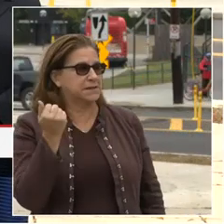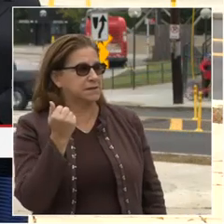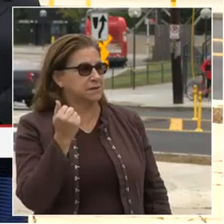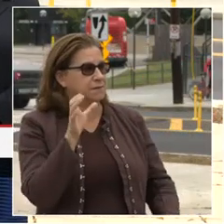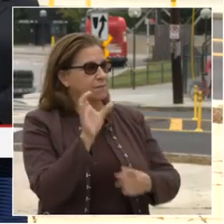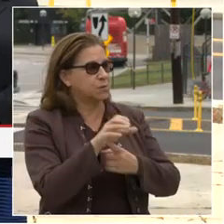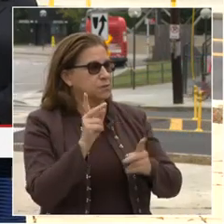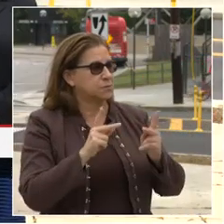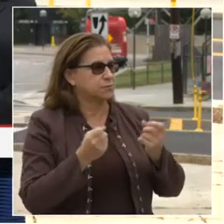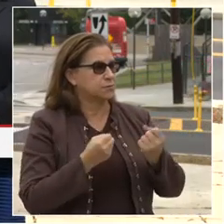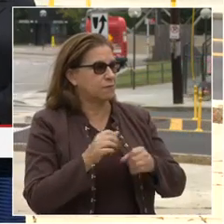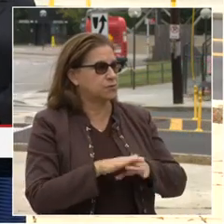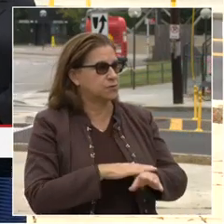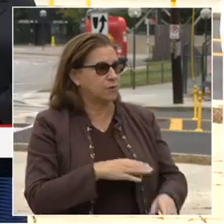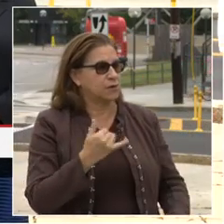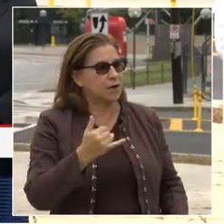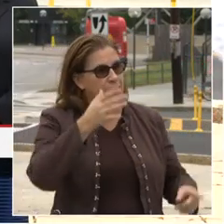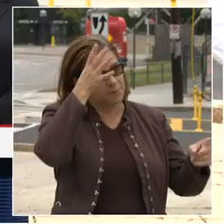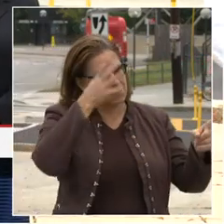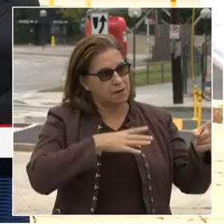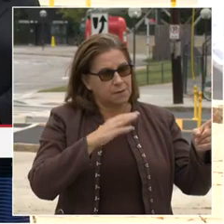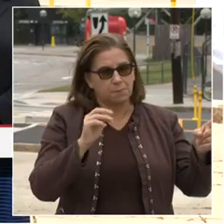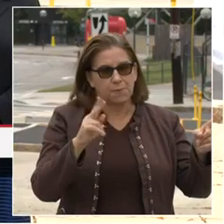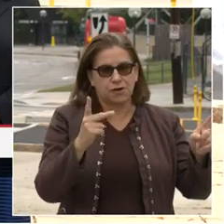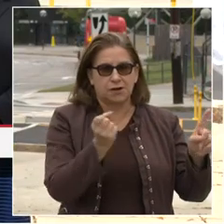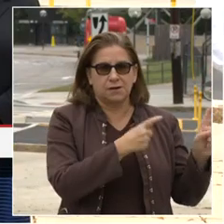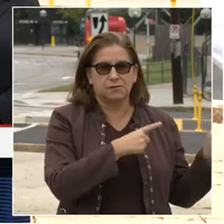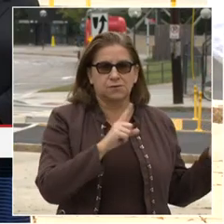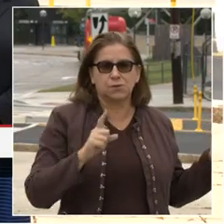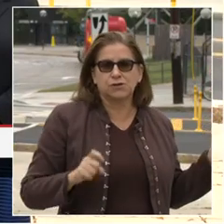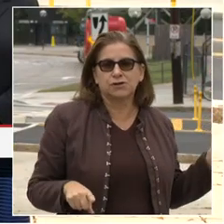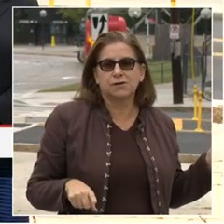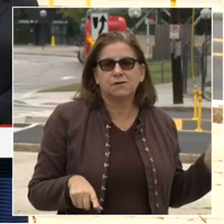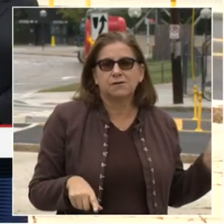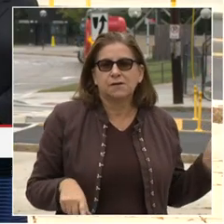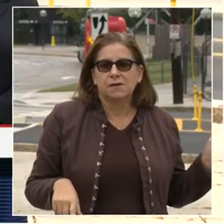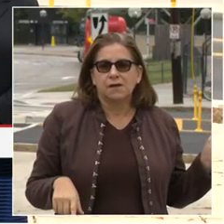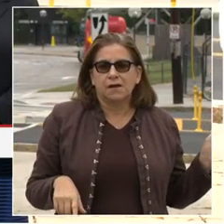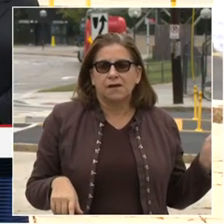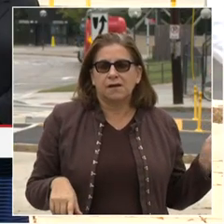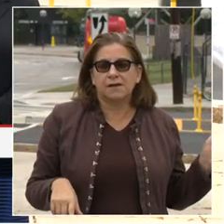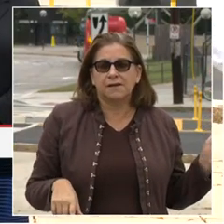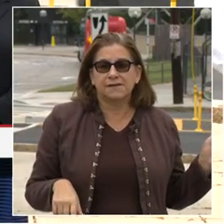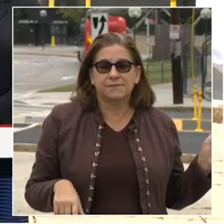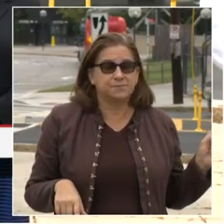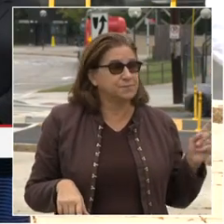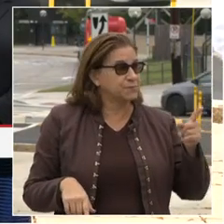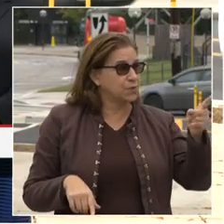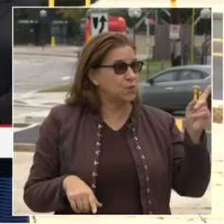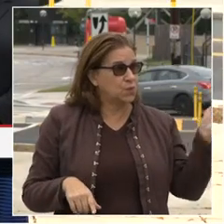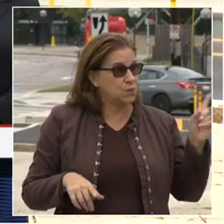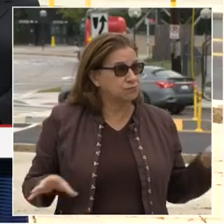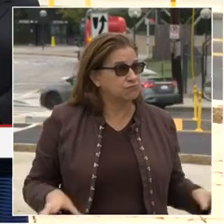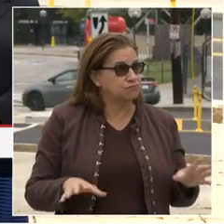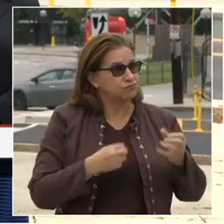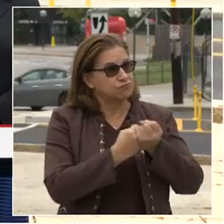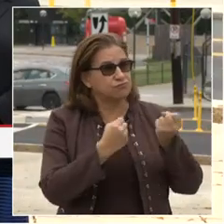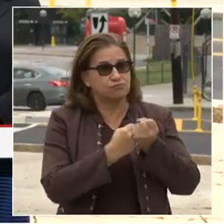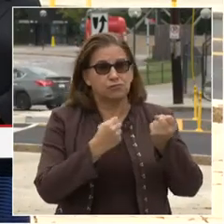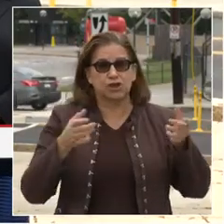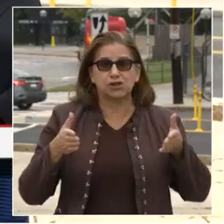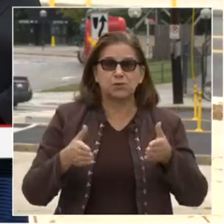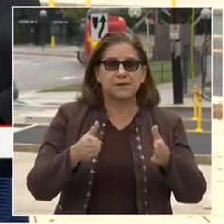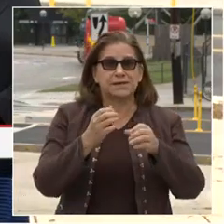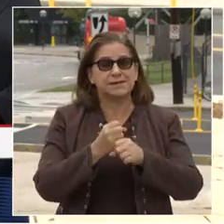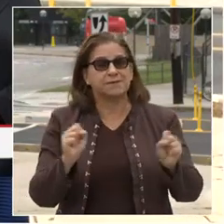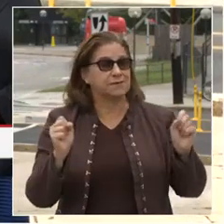I'm just wondering what you might say to advocates for safety, for street safety, who have become, as you've acknowledged, both of you